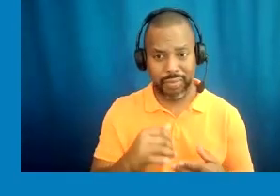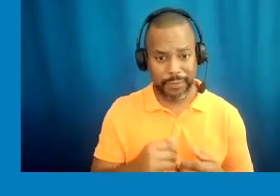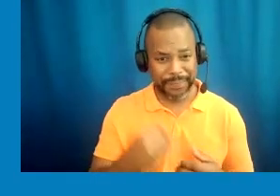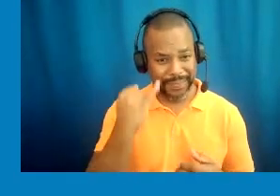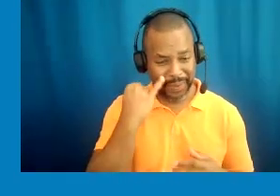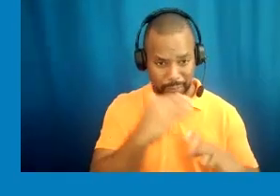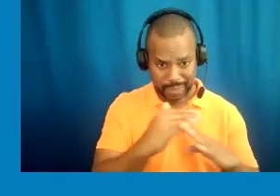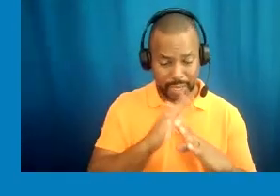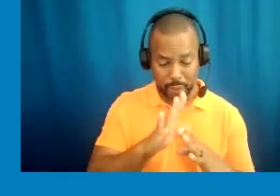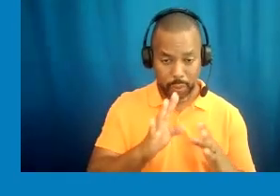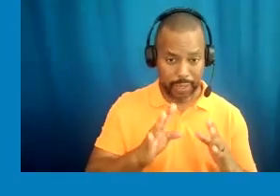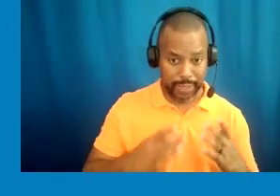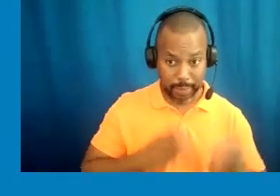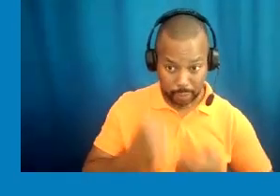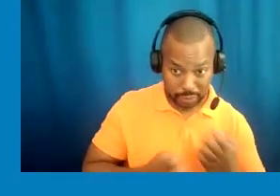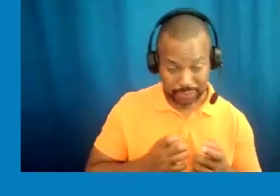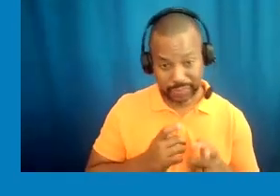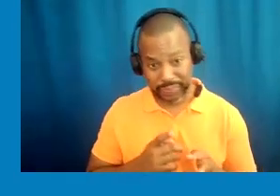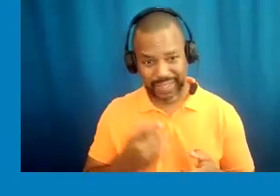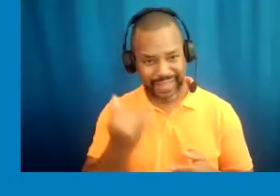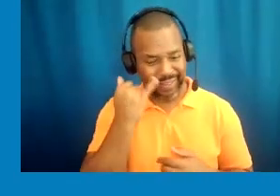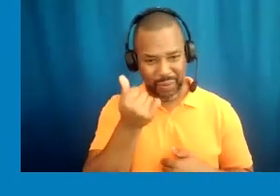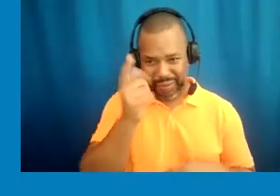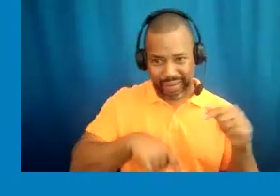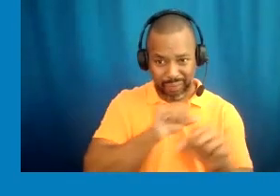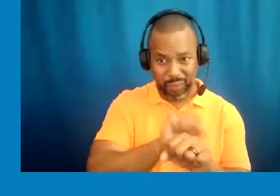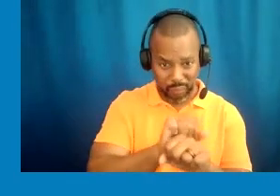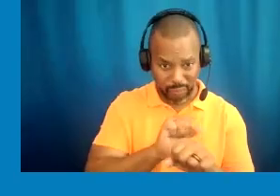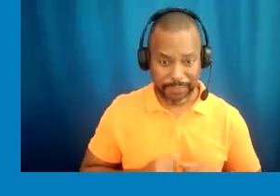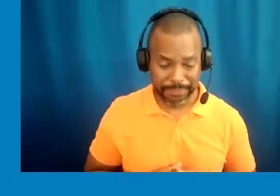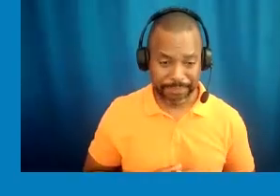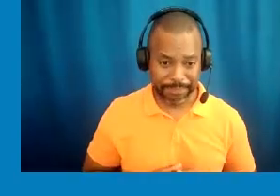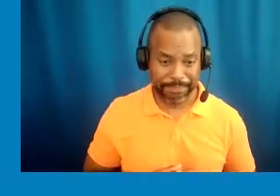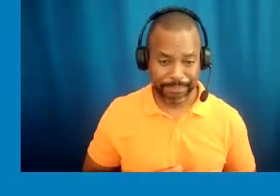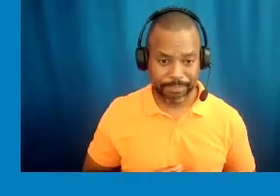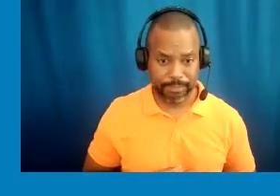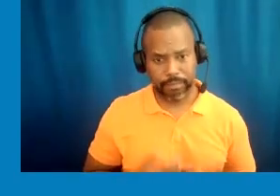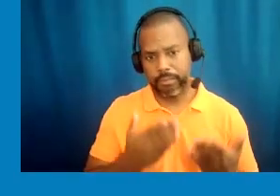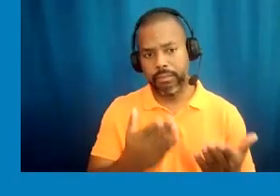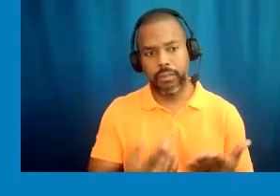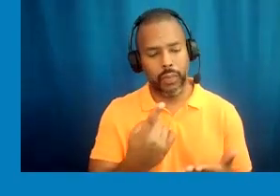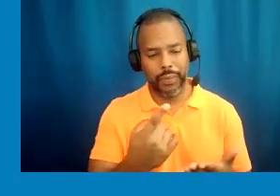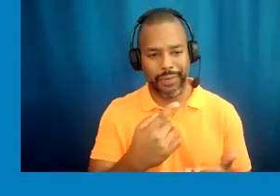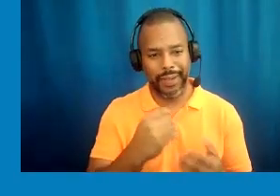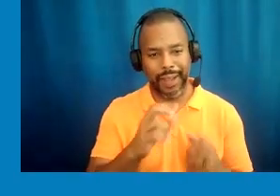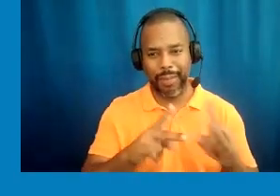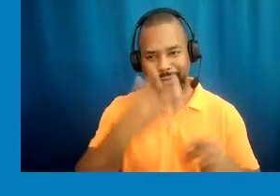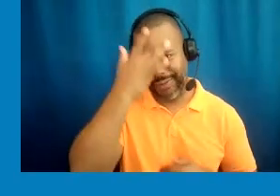financial, emotional, and mental stability if you ever become unable to work. This is just one of those forgotten